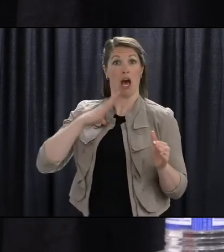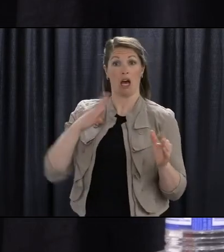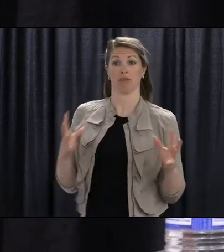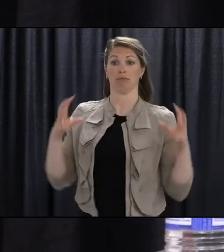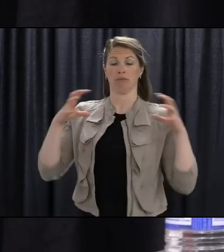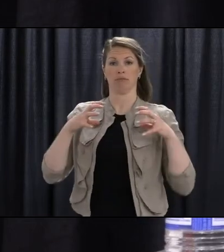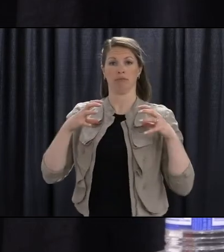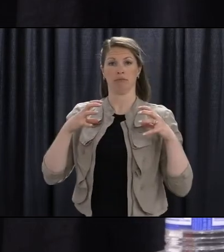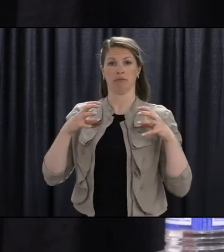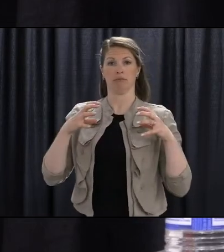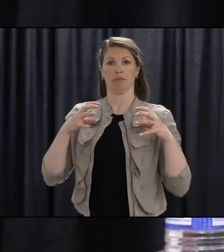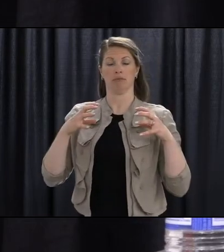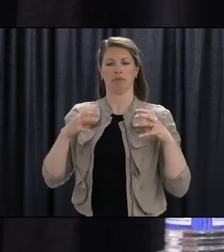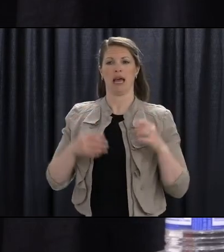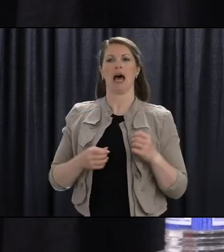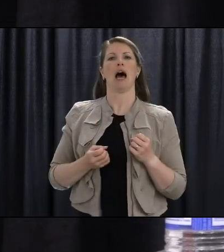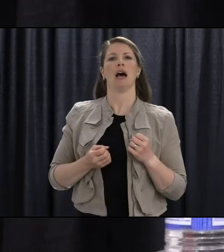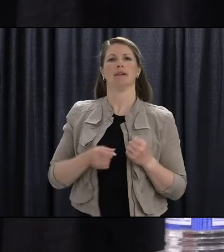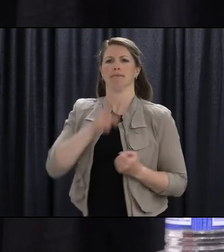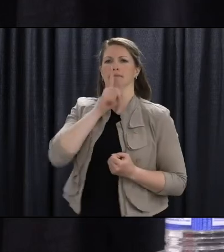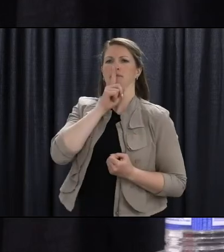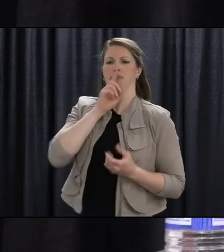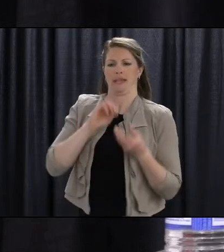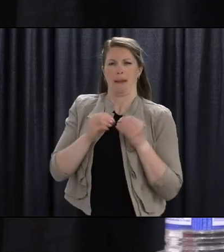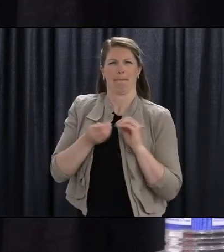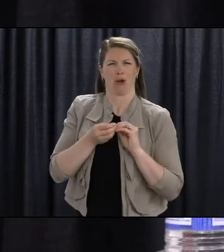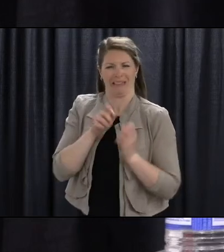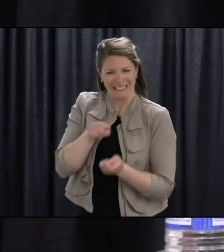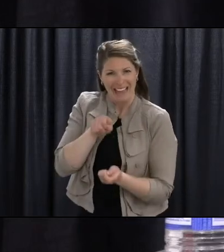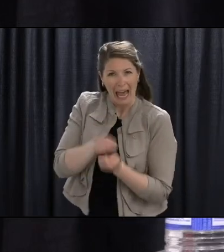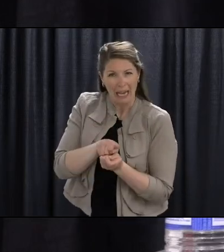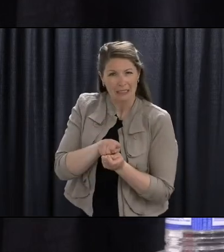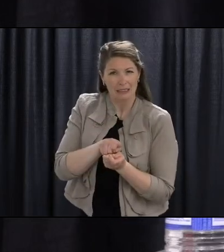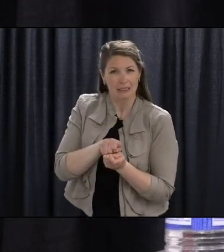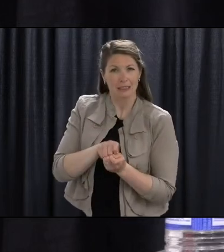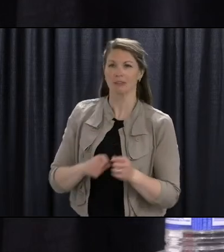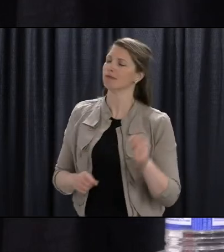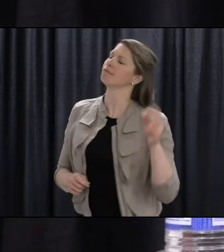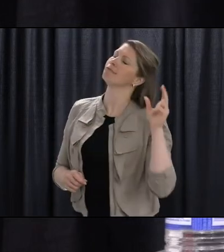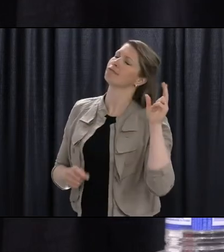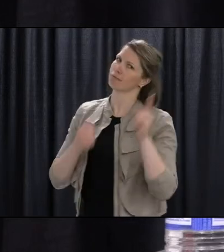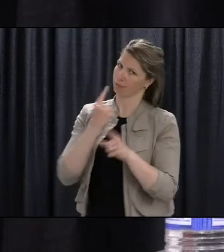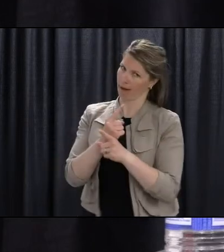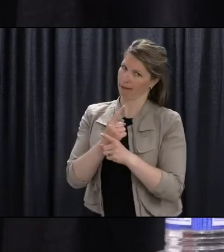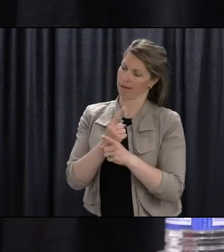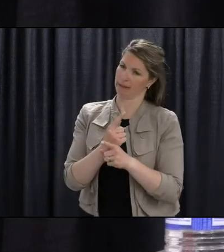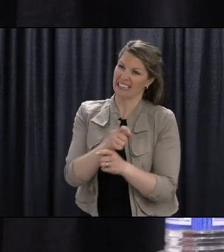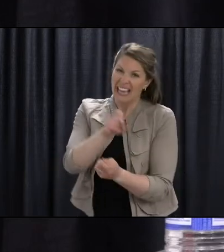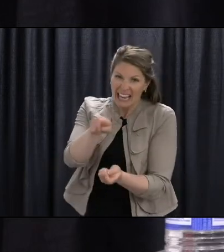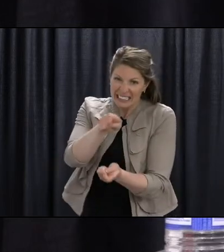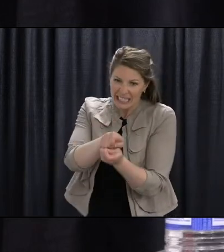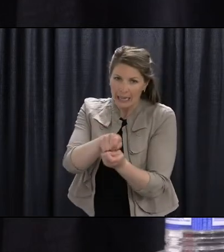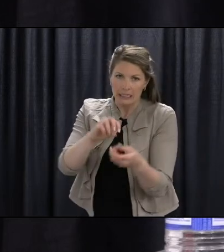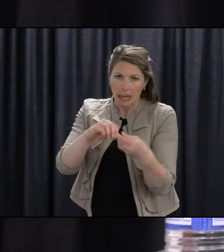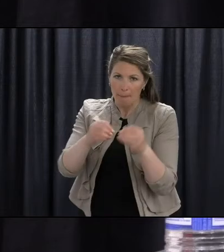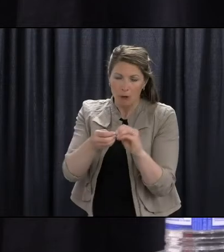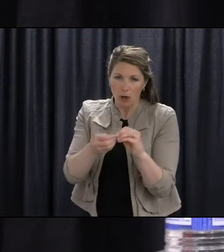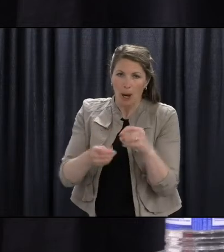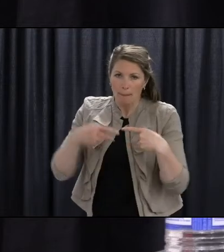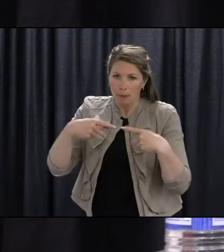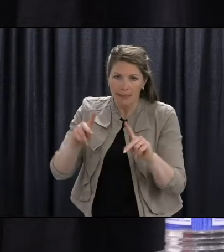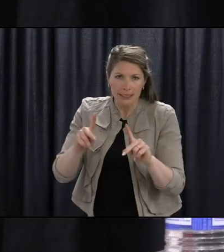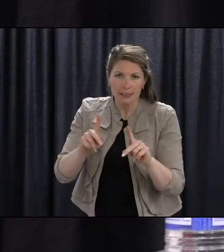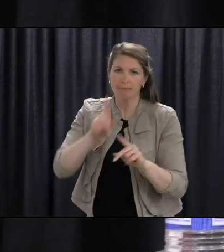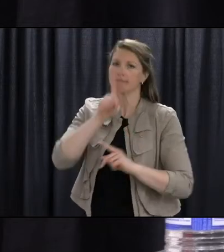people to your double bubble. We didn't put a restriction on what the size of a double bubble would be.